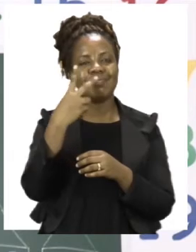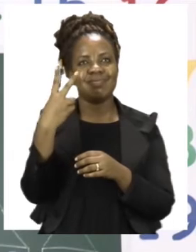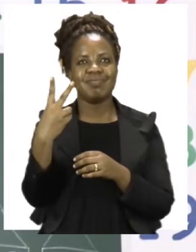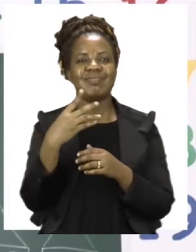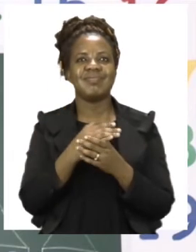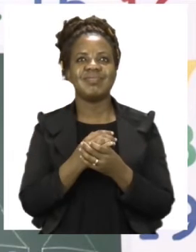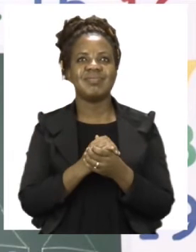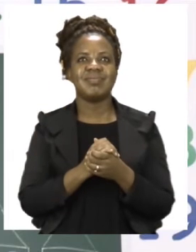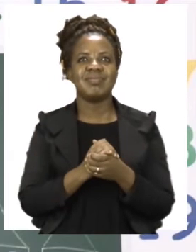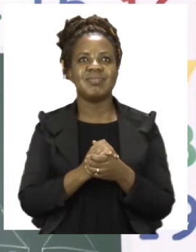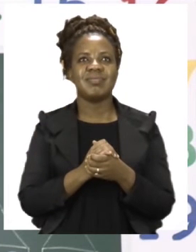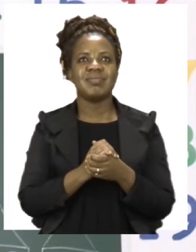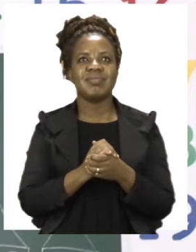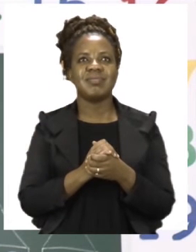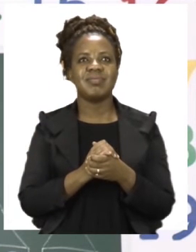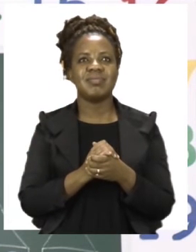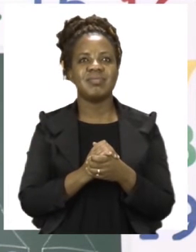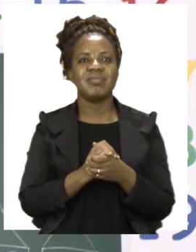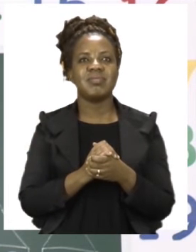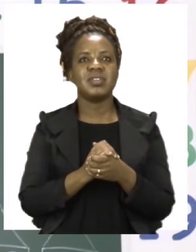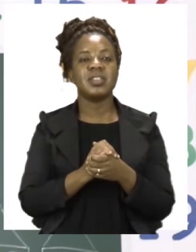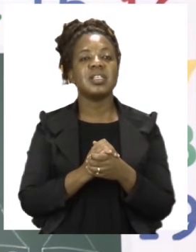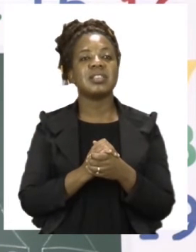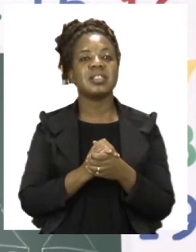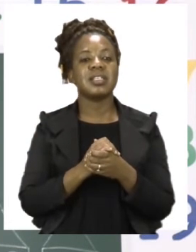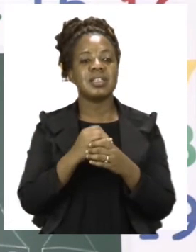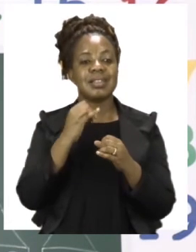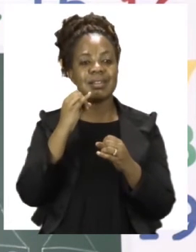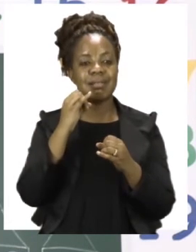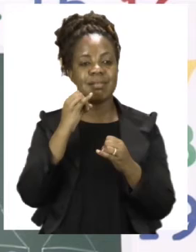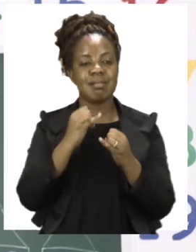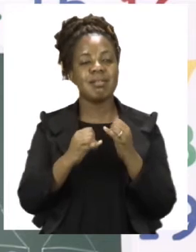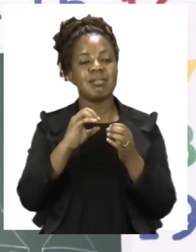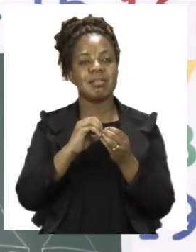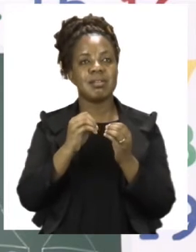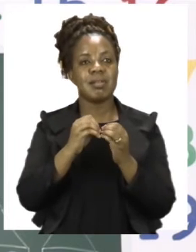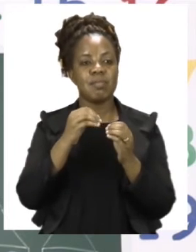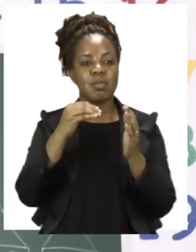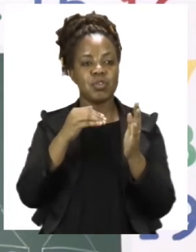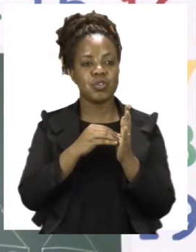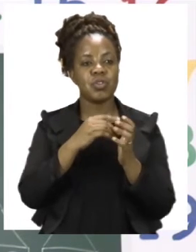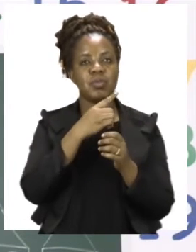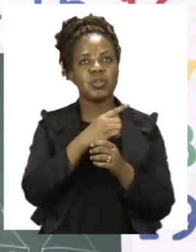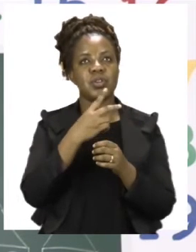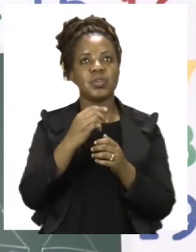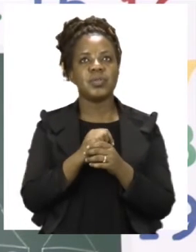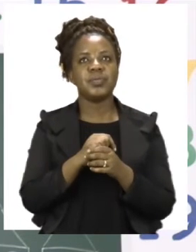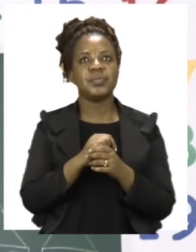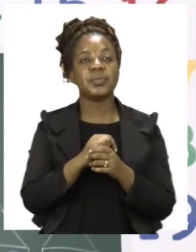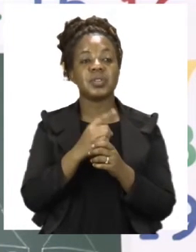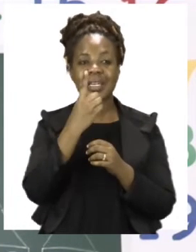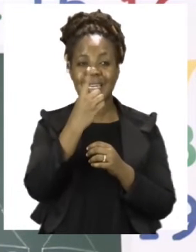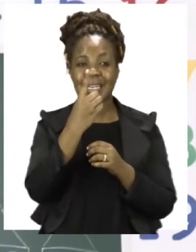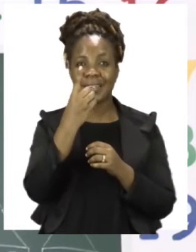12. The last number we land on is our answer. Let's do it again. 15 is already